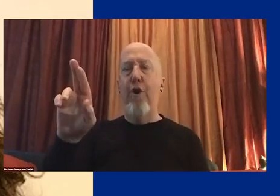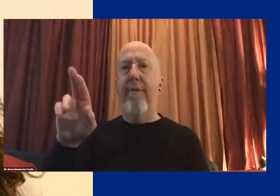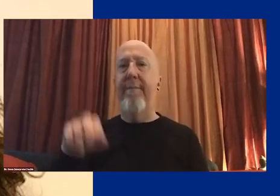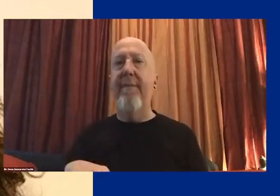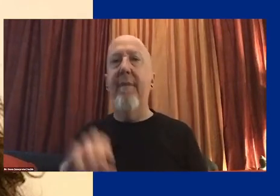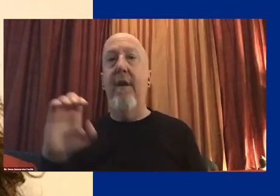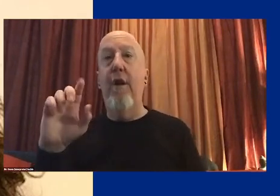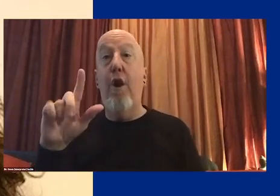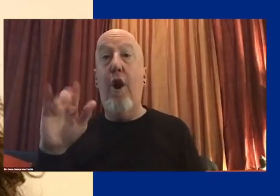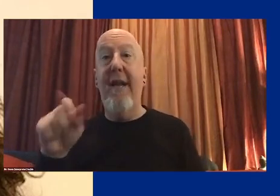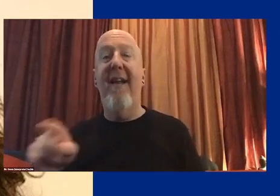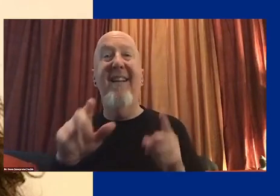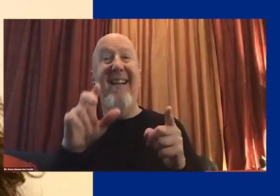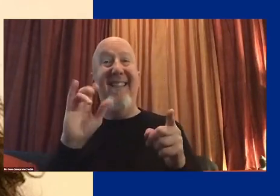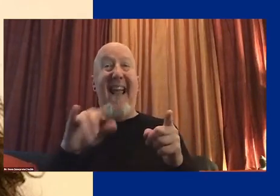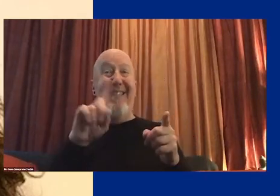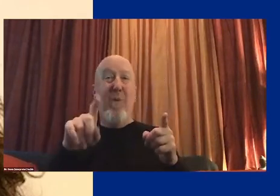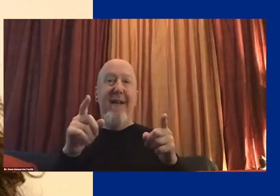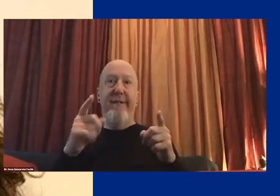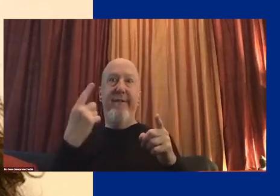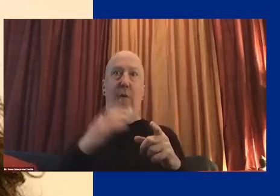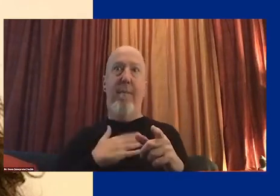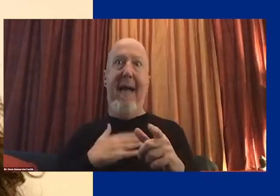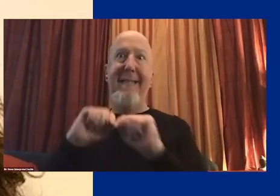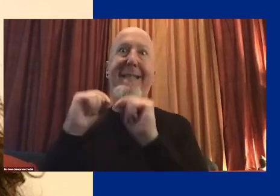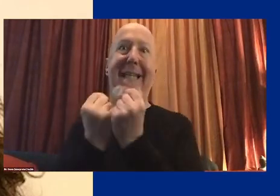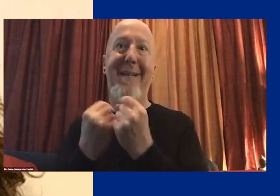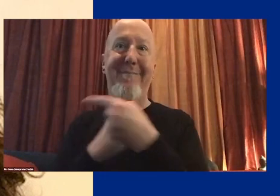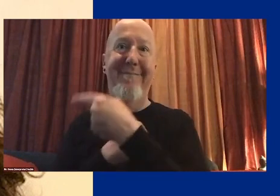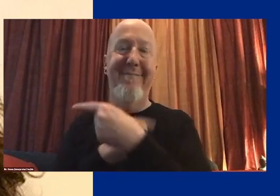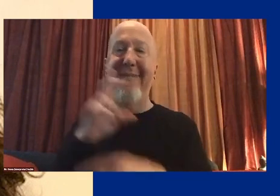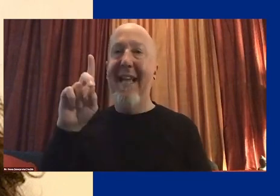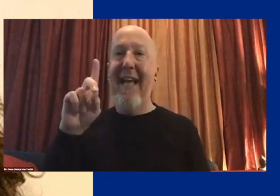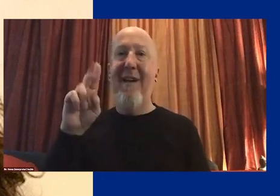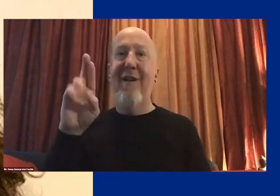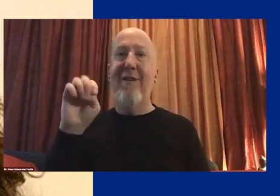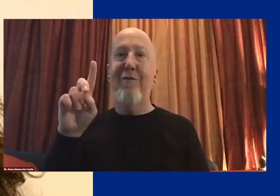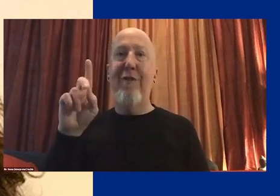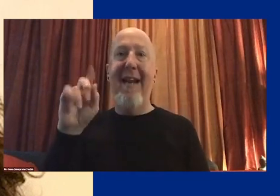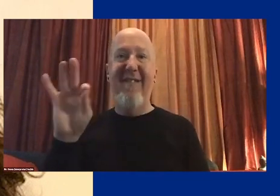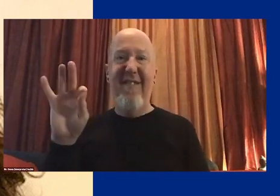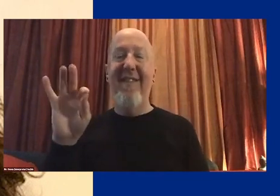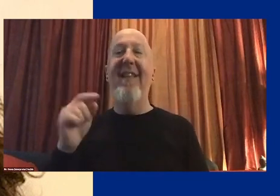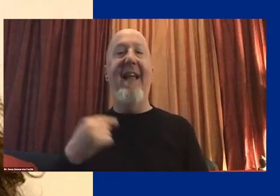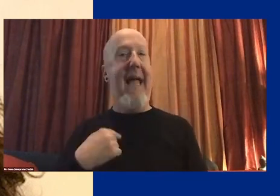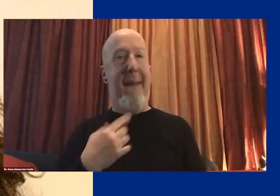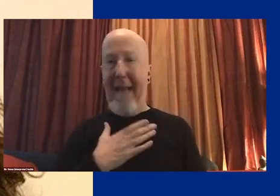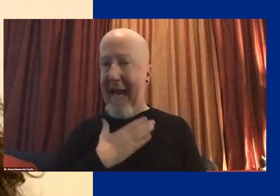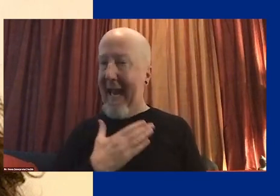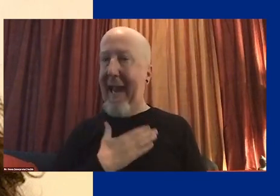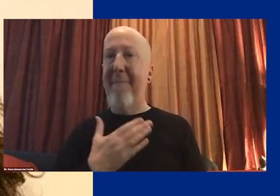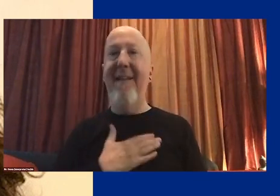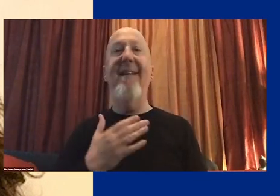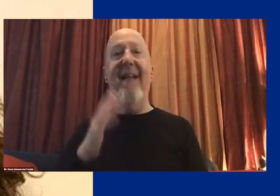This would be a question for my colleagues at DREDF, and I am happy to